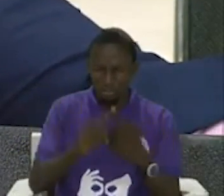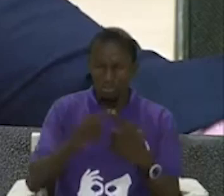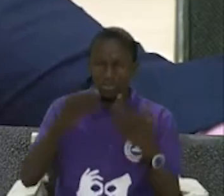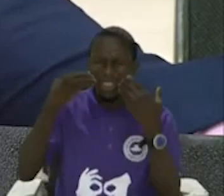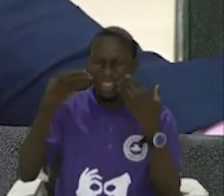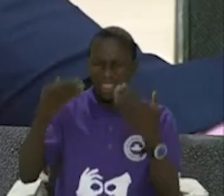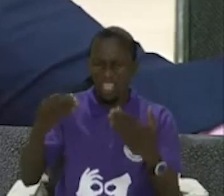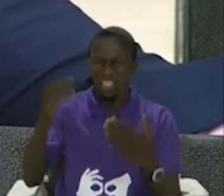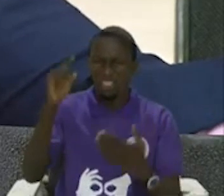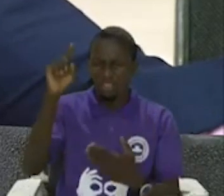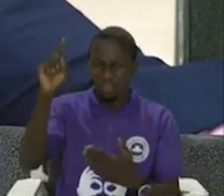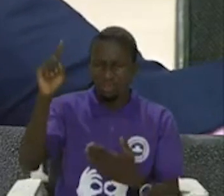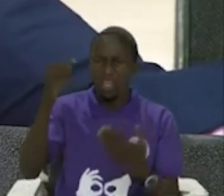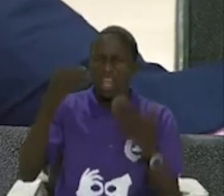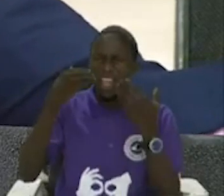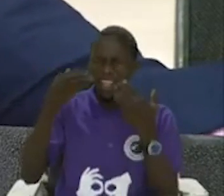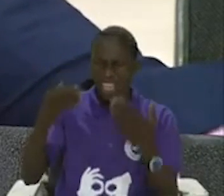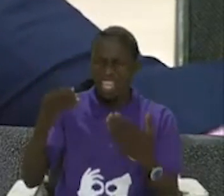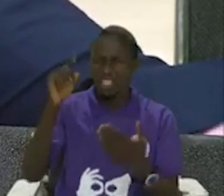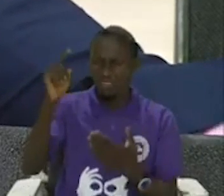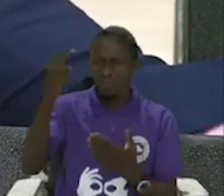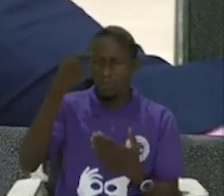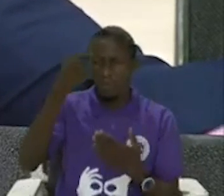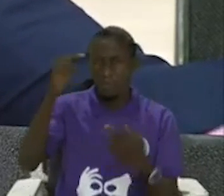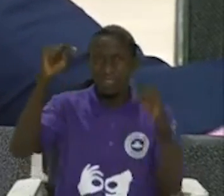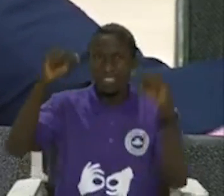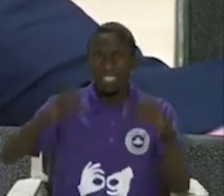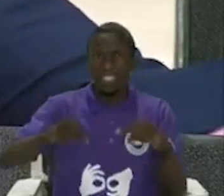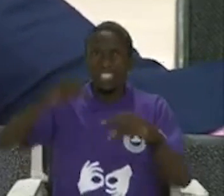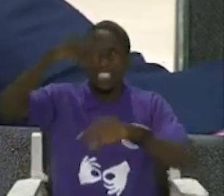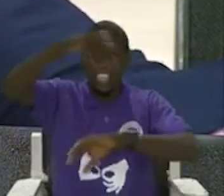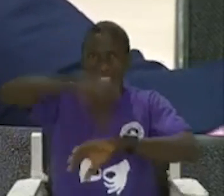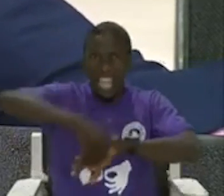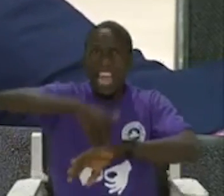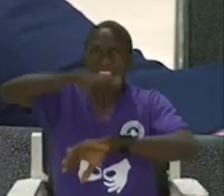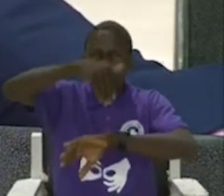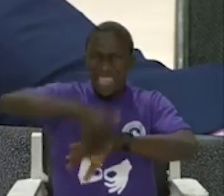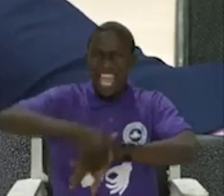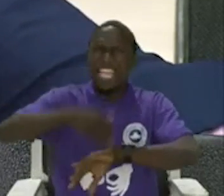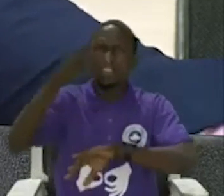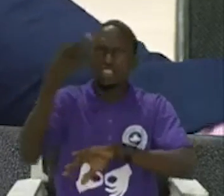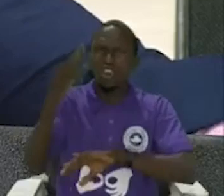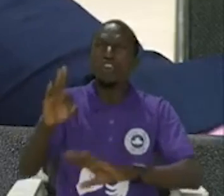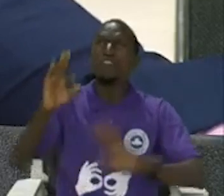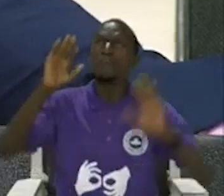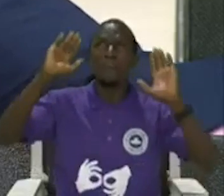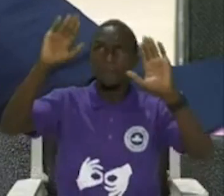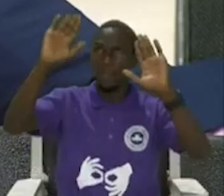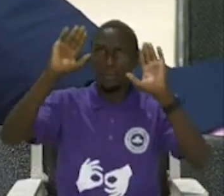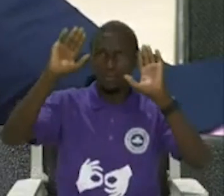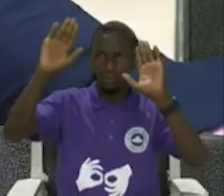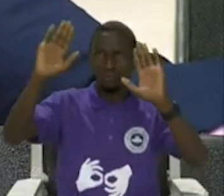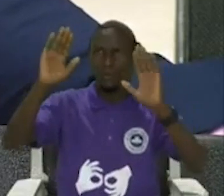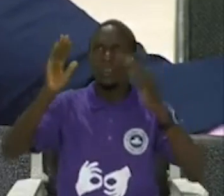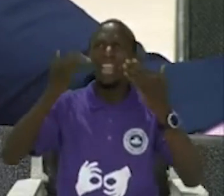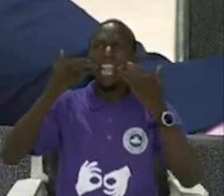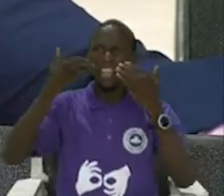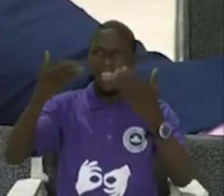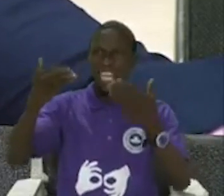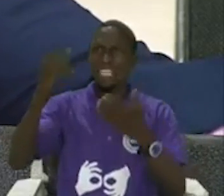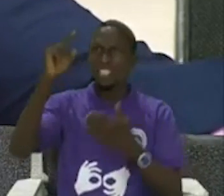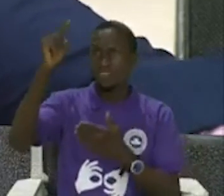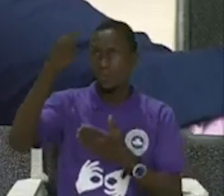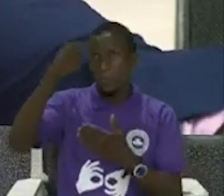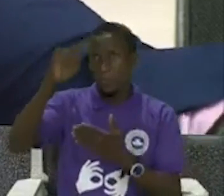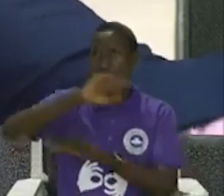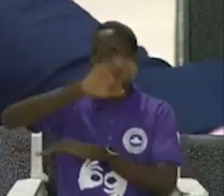Thank you for this destiny night, a night of coronation. Thank you for all that you